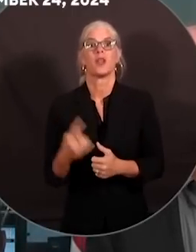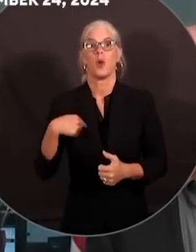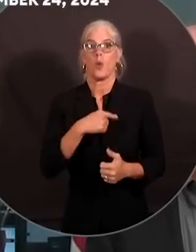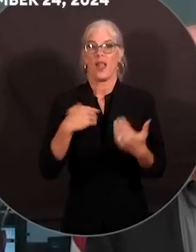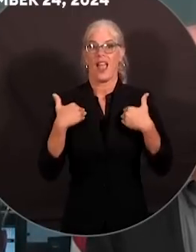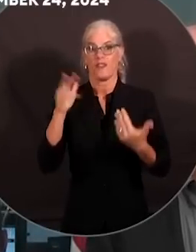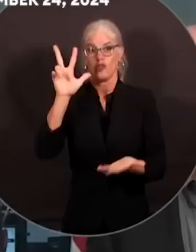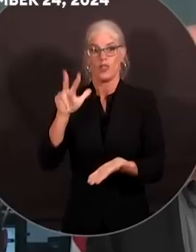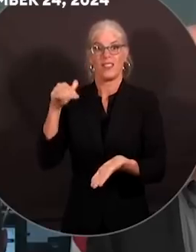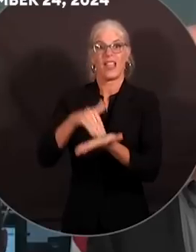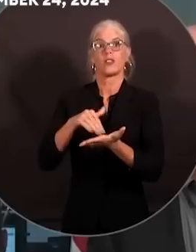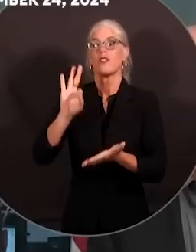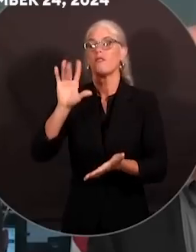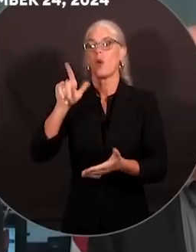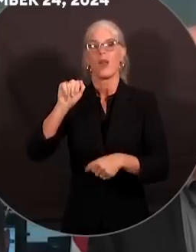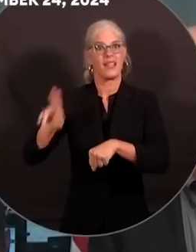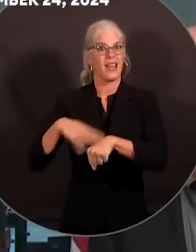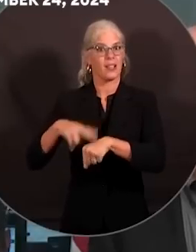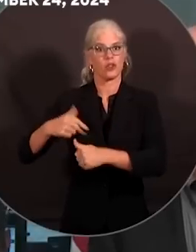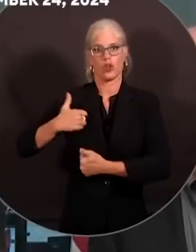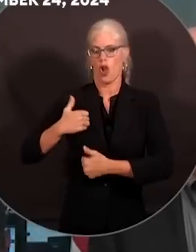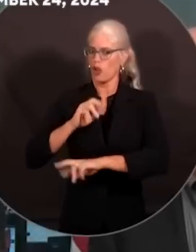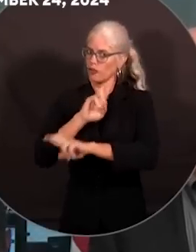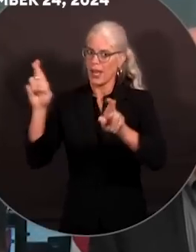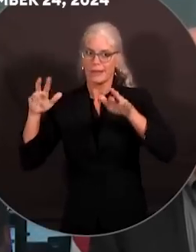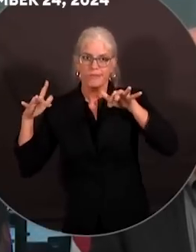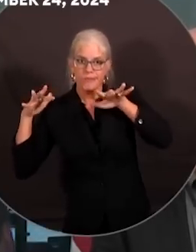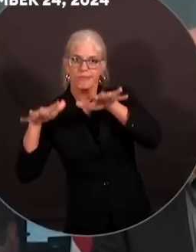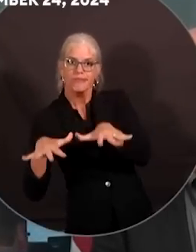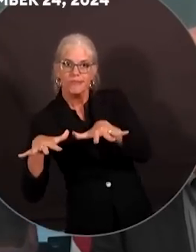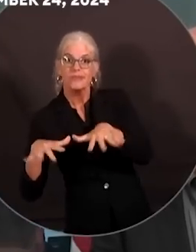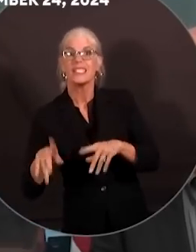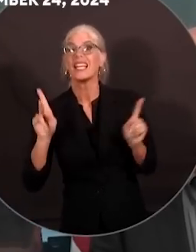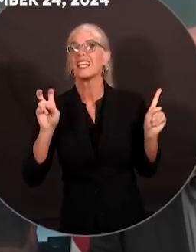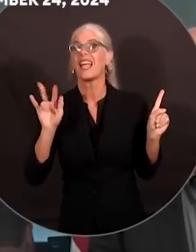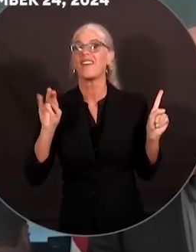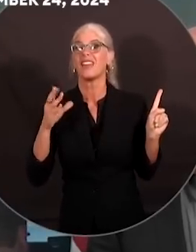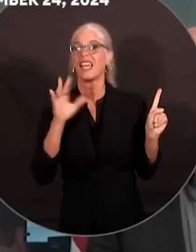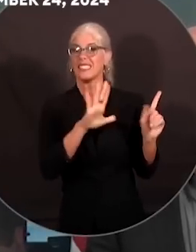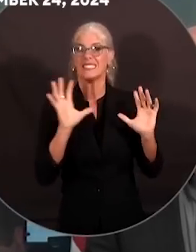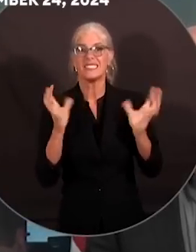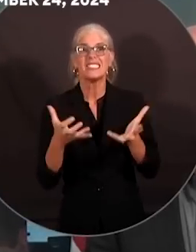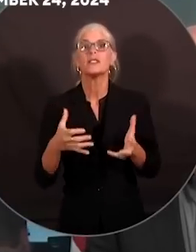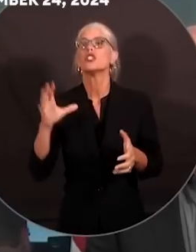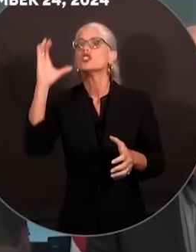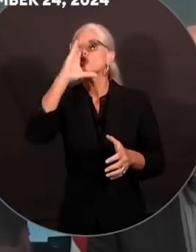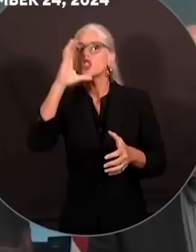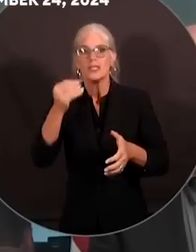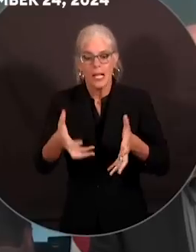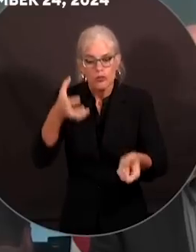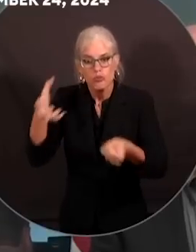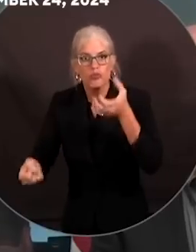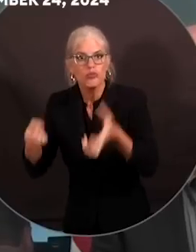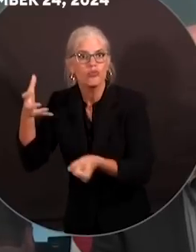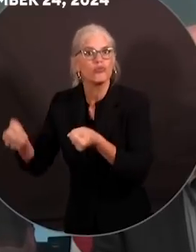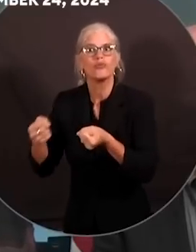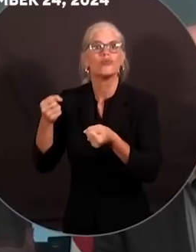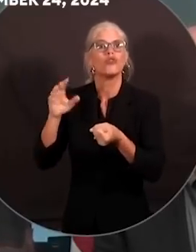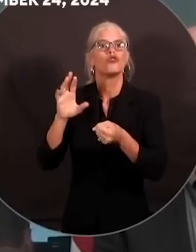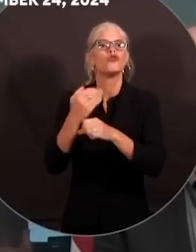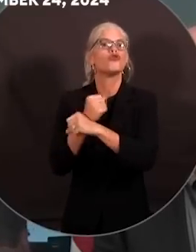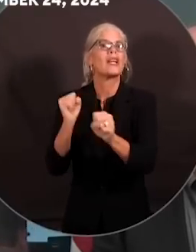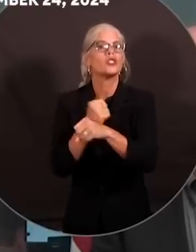National Guard soldiers ready to assist Kevin and his team, search and rescue, route clearance, commodity distribution, and protection of